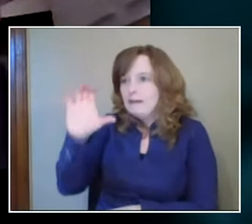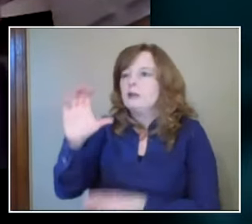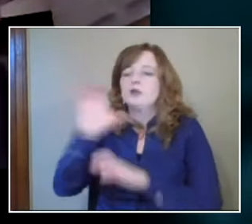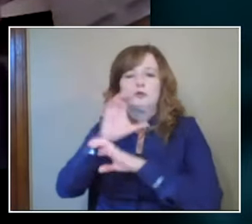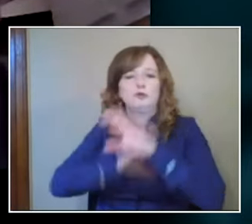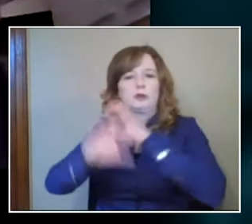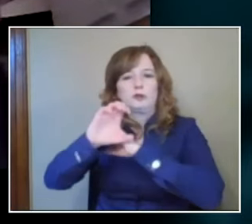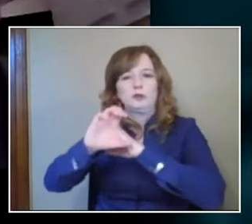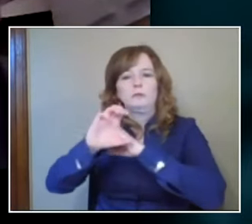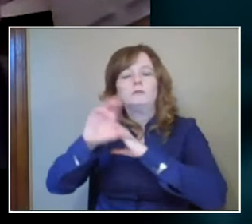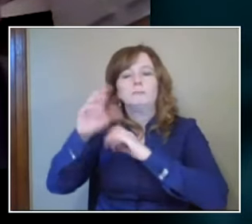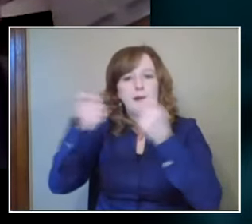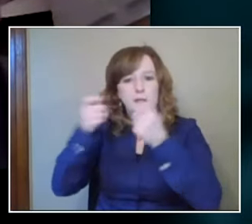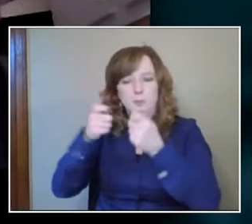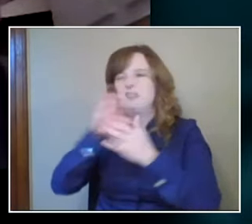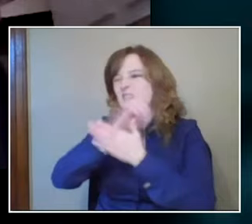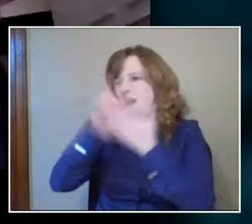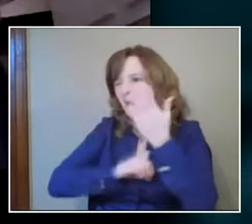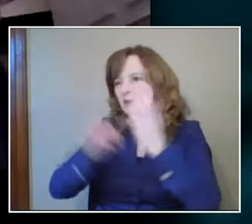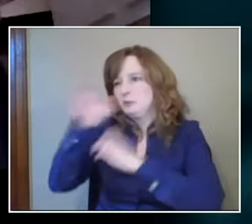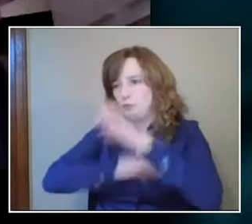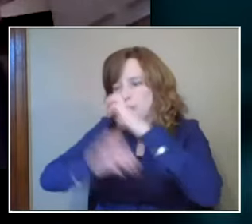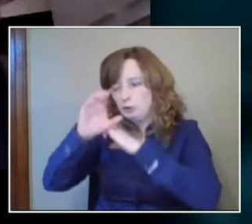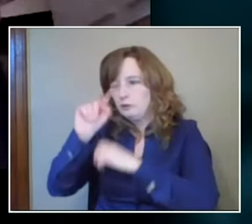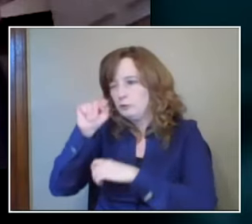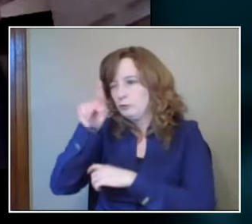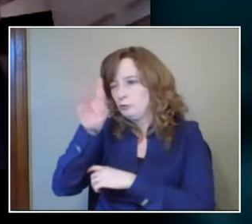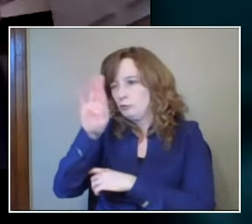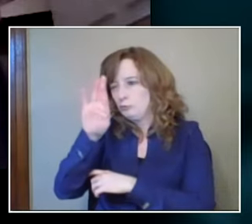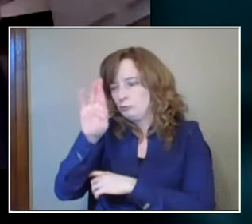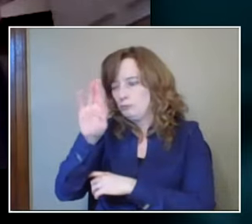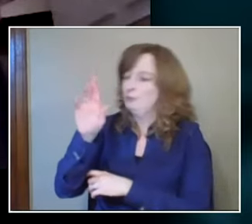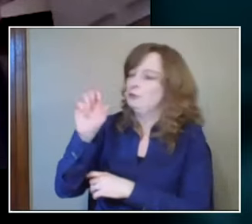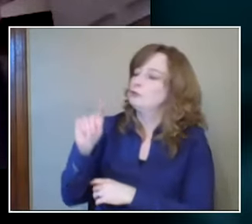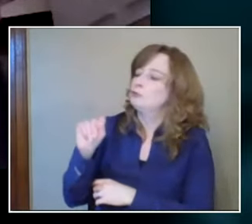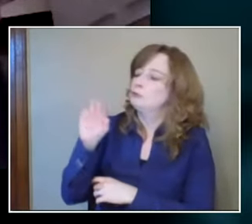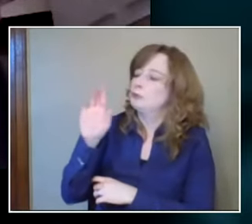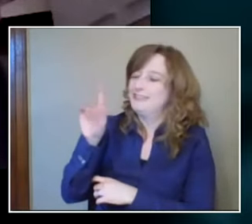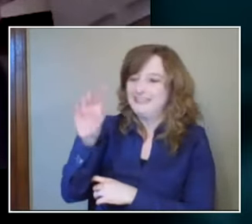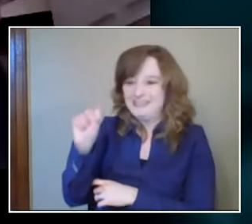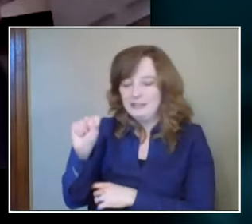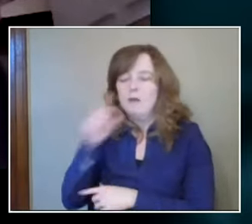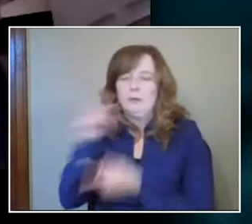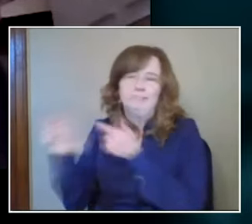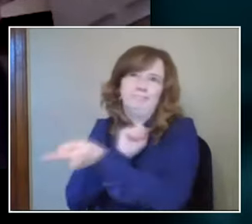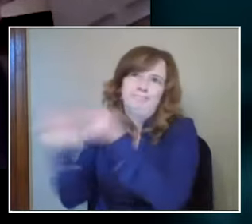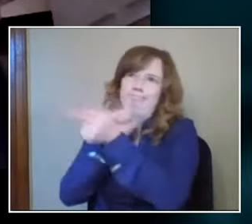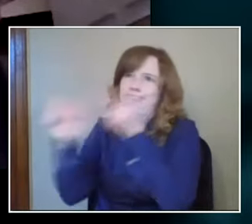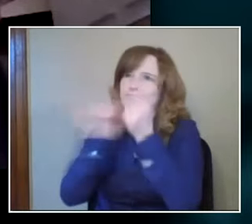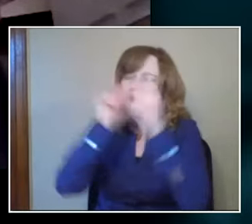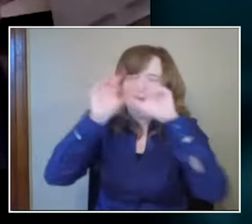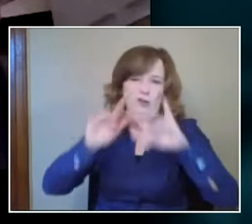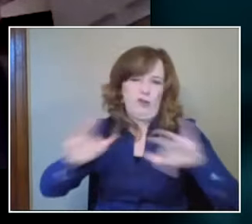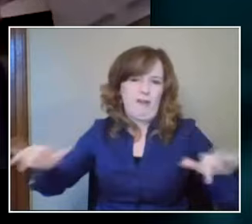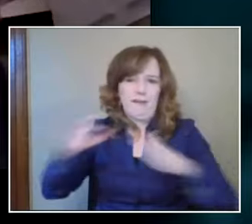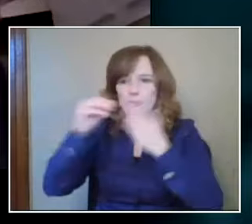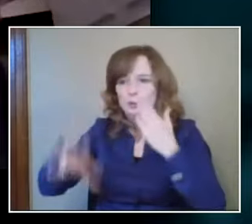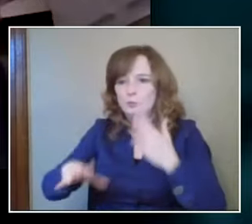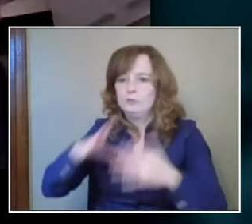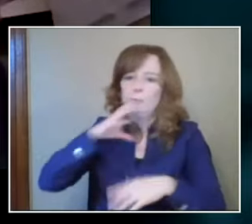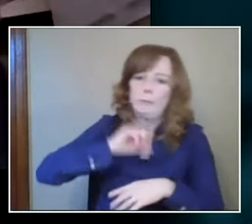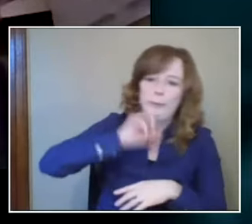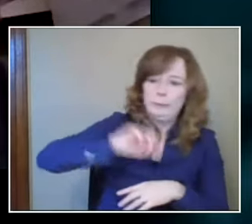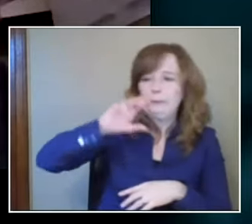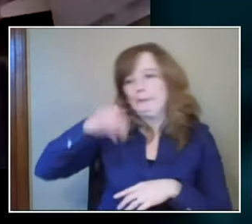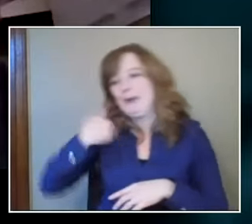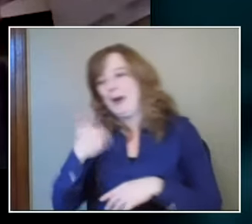Trades Department. Run across all types of students, old, young, from a variety of places around the world, variety of